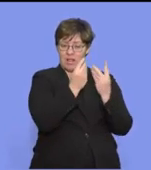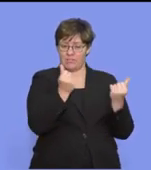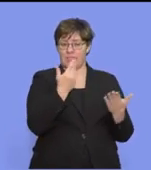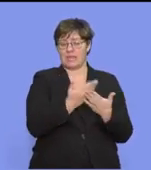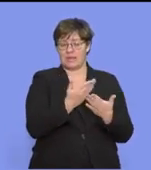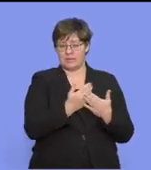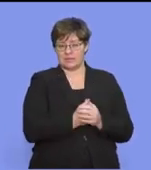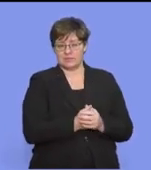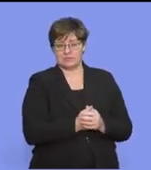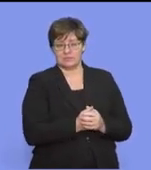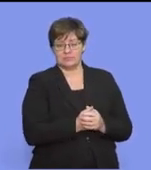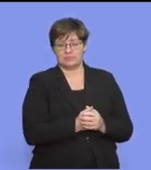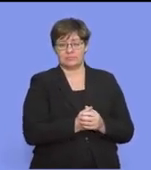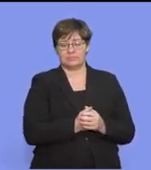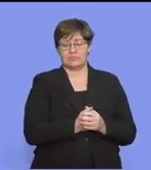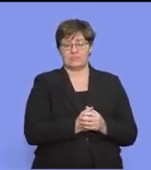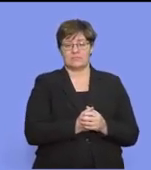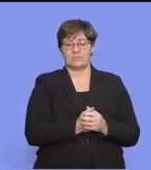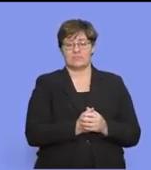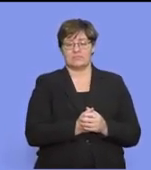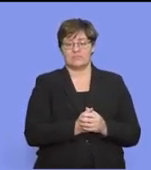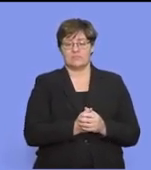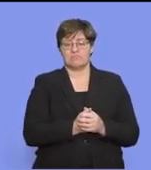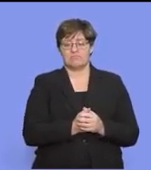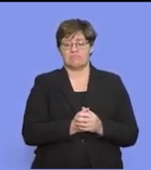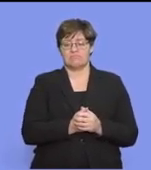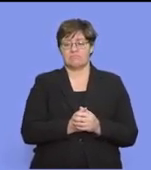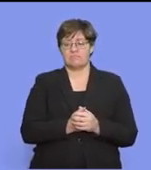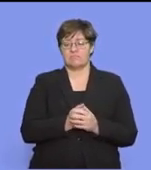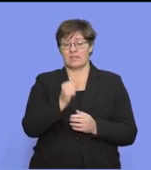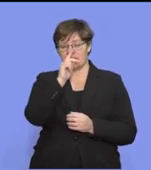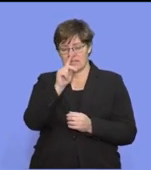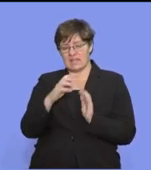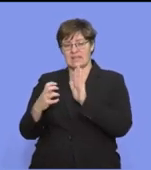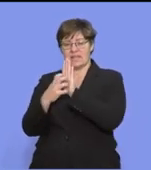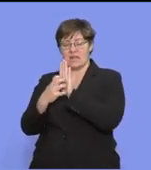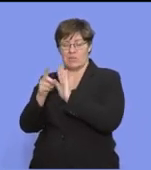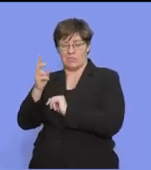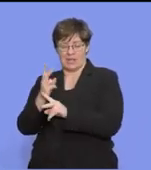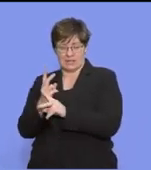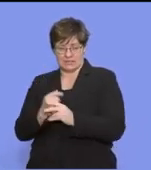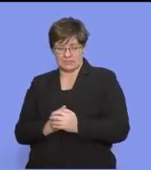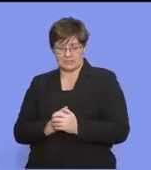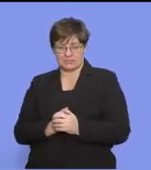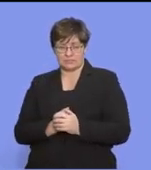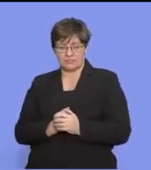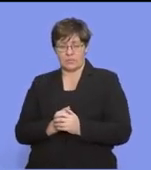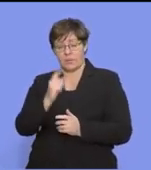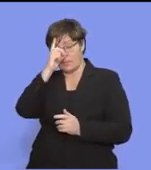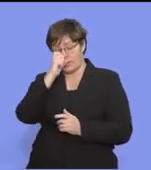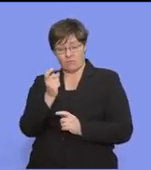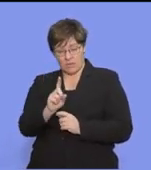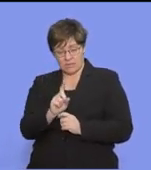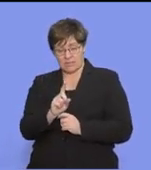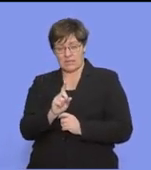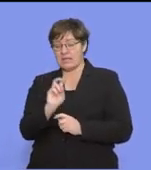disappear. And that's, we can have a look and see here in this diagram again. So what he believed